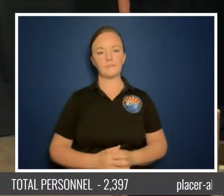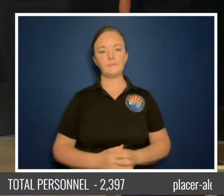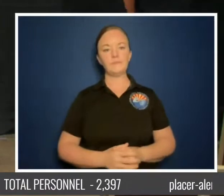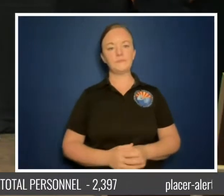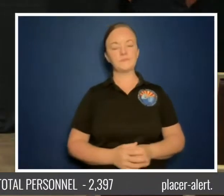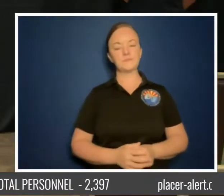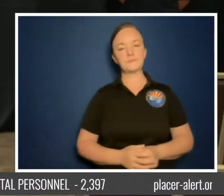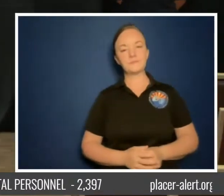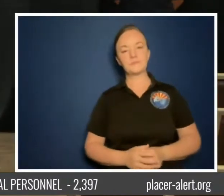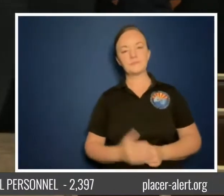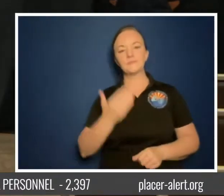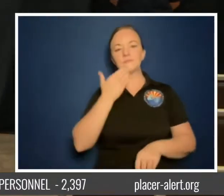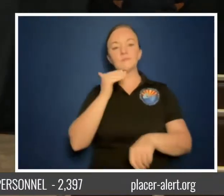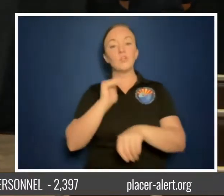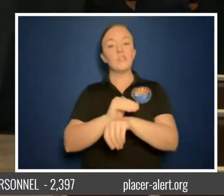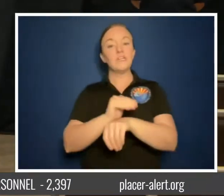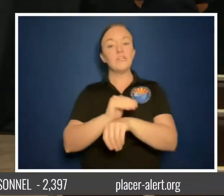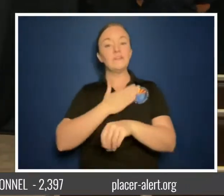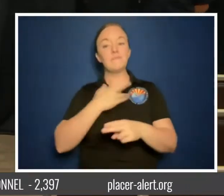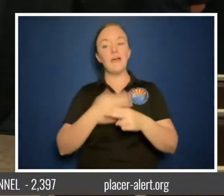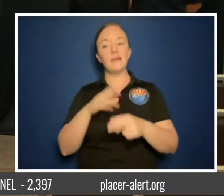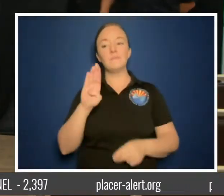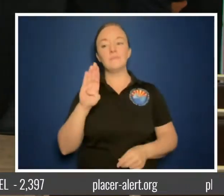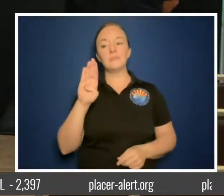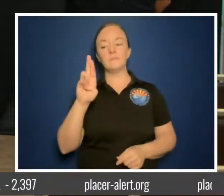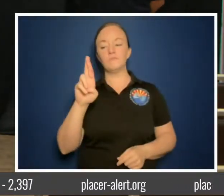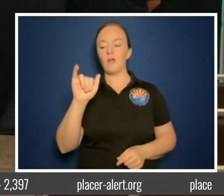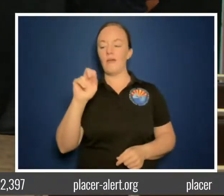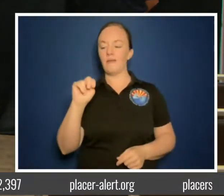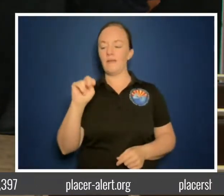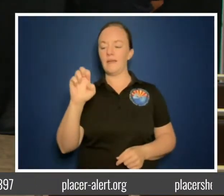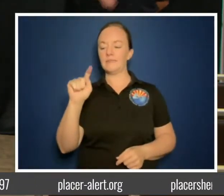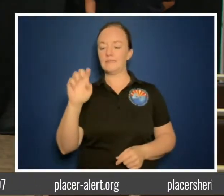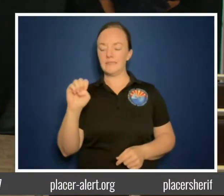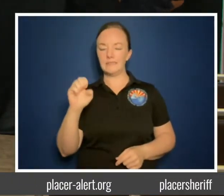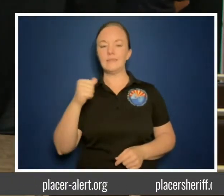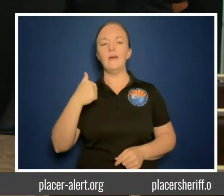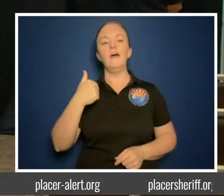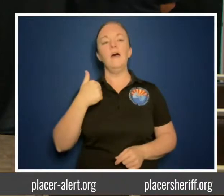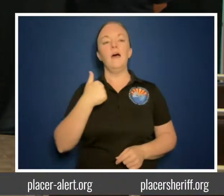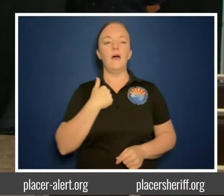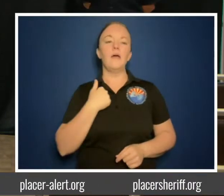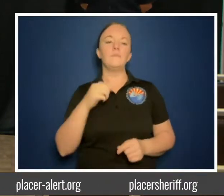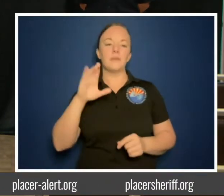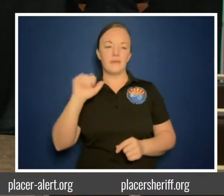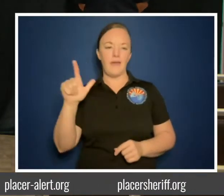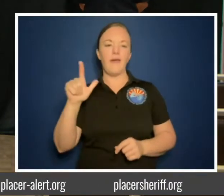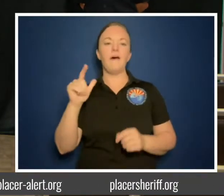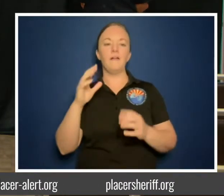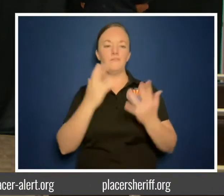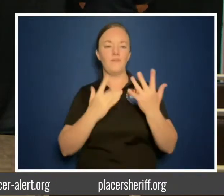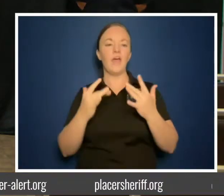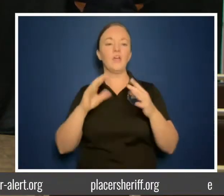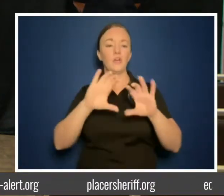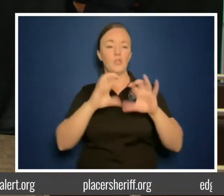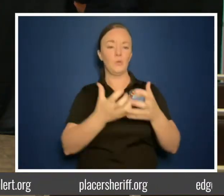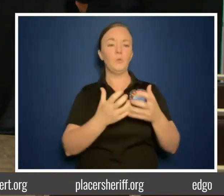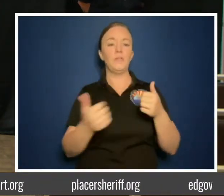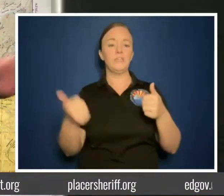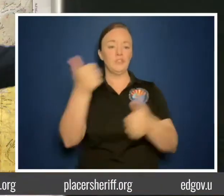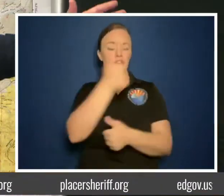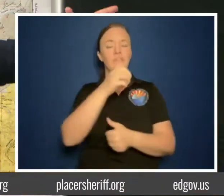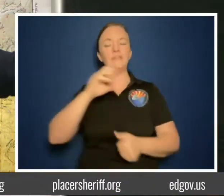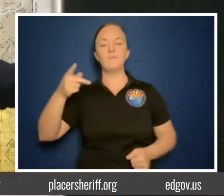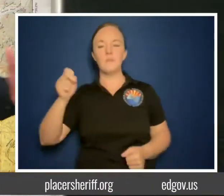Good evening, everyone. My name is Brian Estes. I'm the CAL FIRE unit chief for the Nevada-Yuba Placer unit and the Placer County Fire Department fire chief.